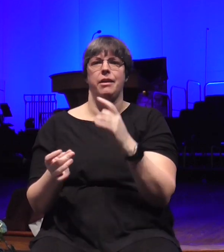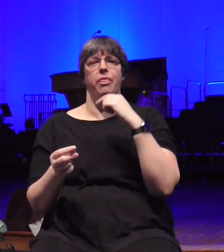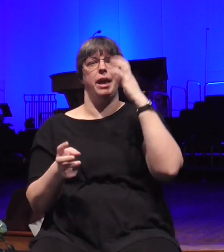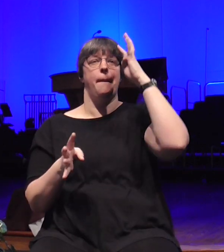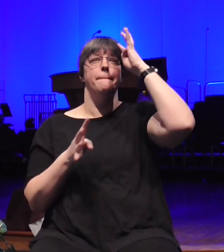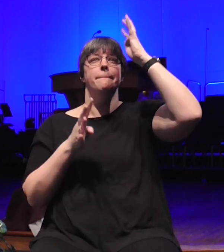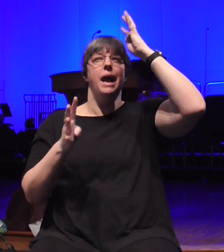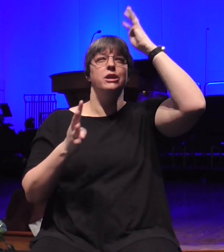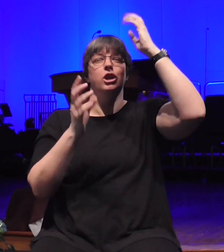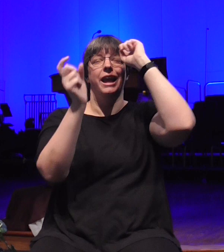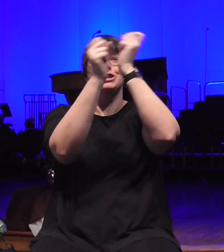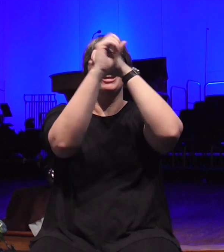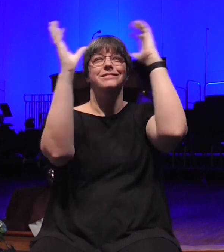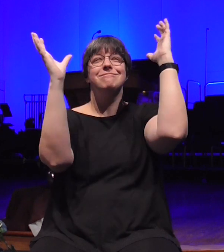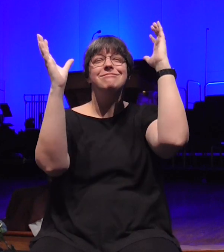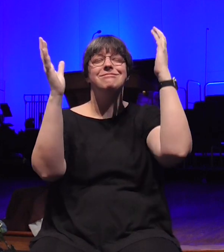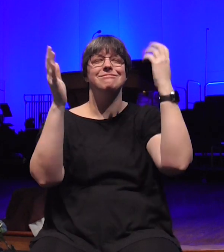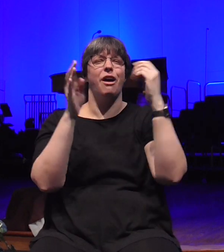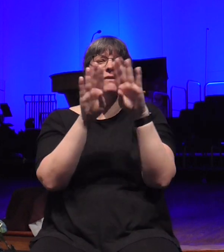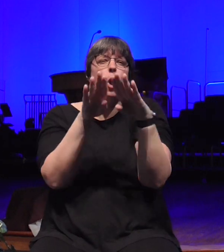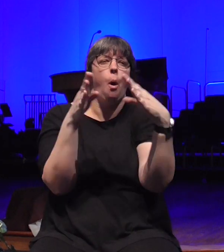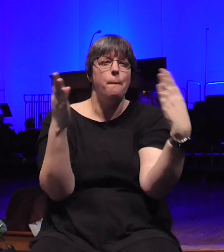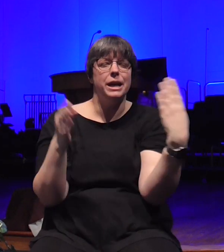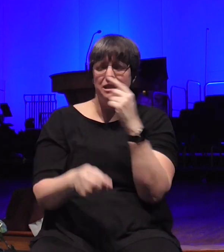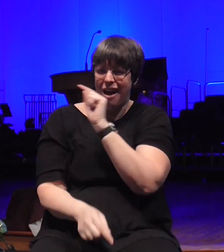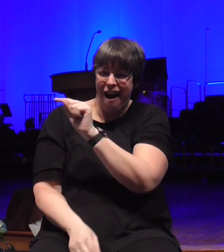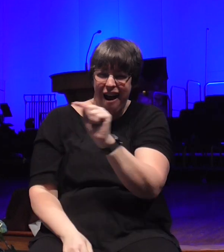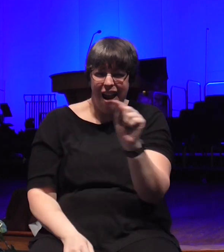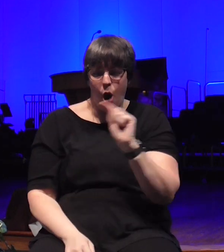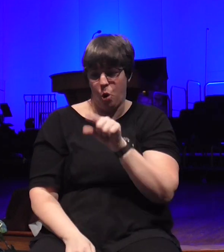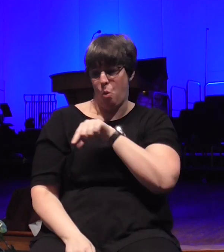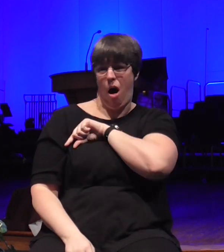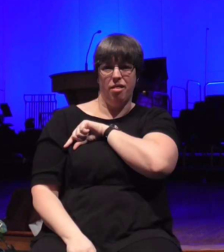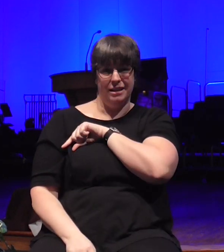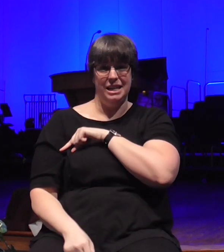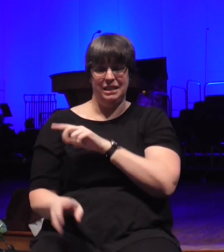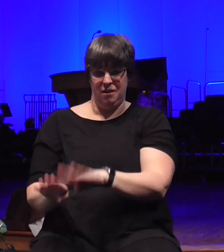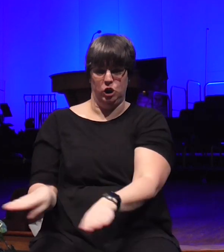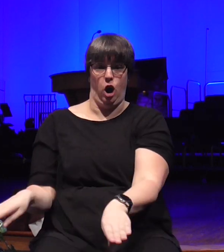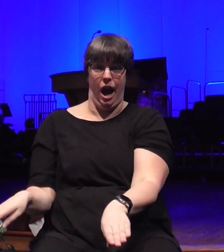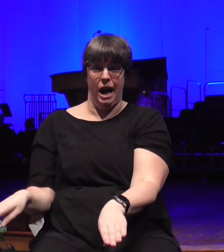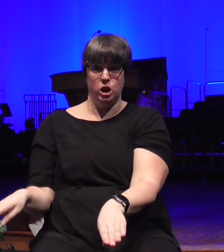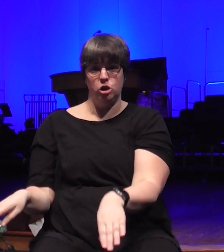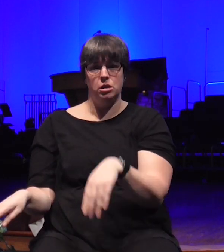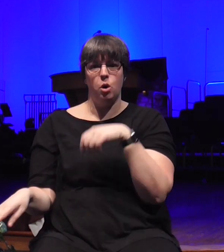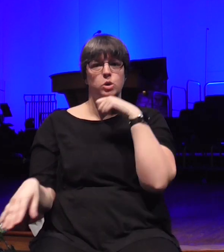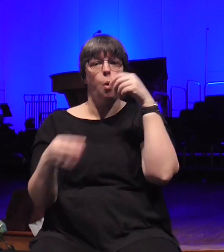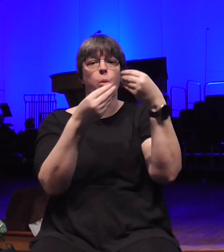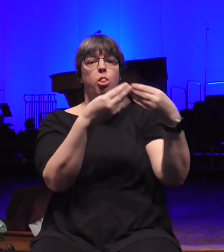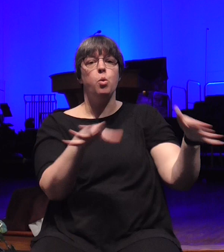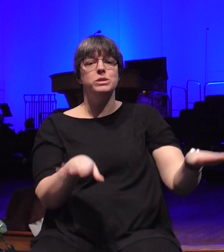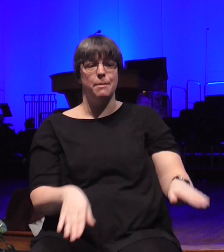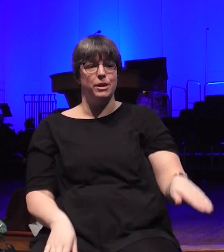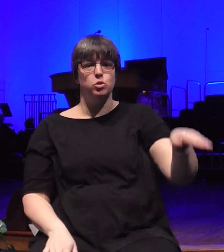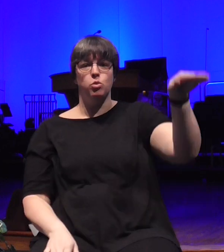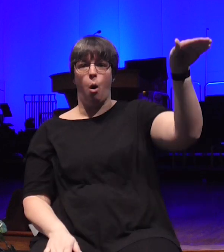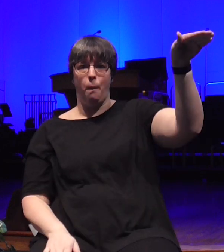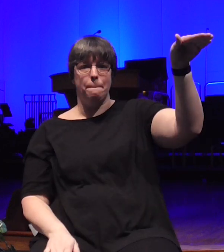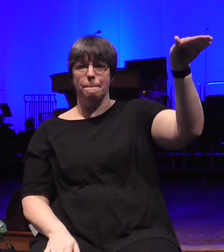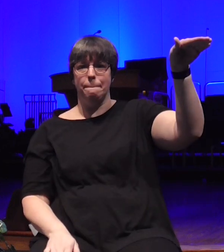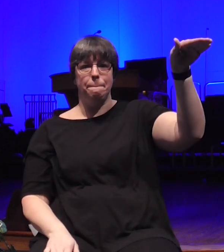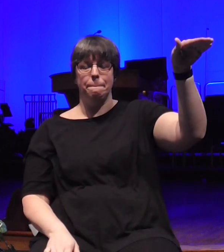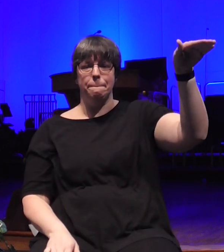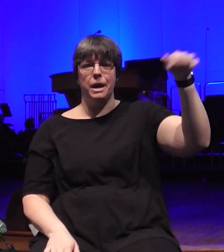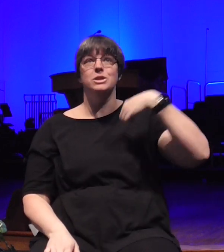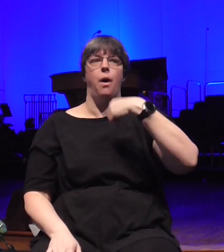imagination, the openness, all of these are powerful qualities not to lose as you get older in this life. And